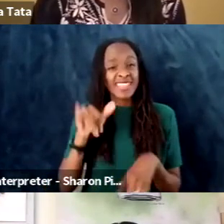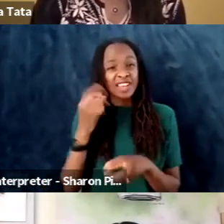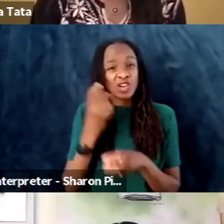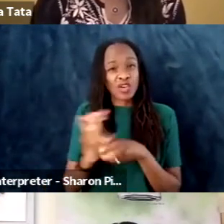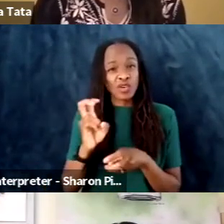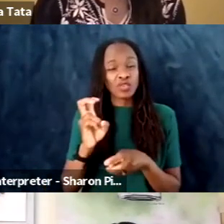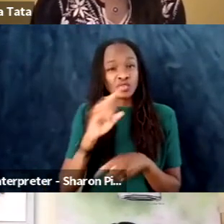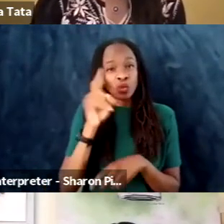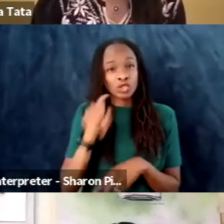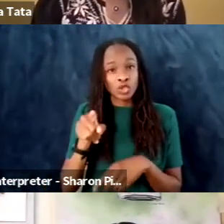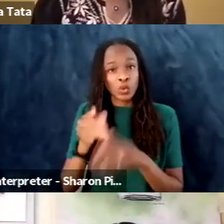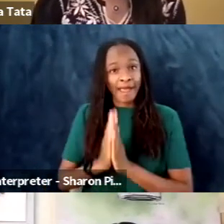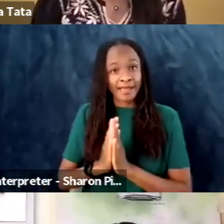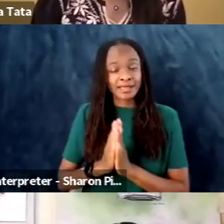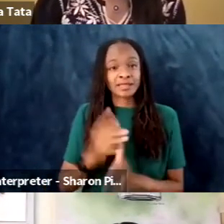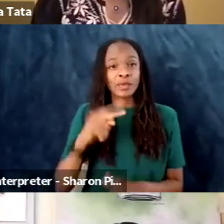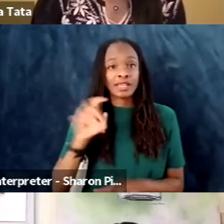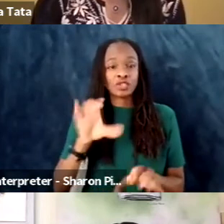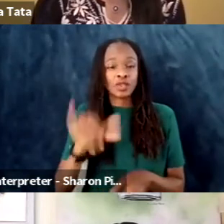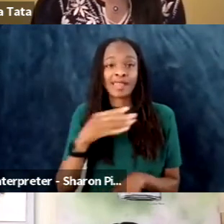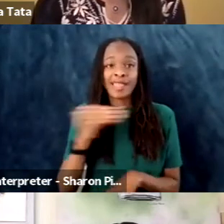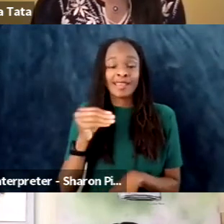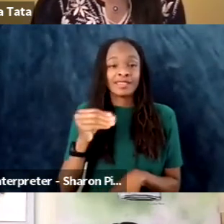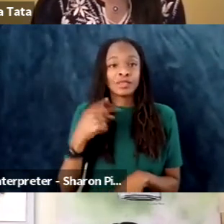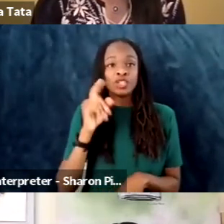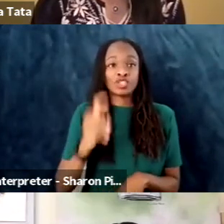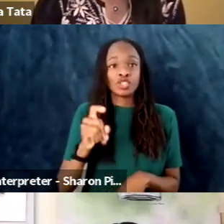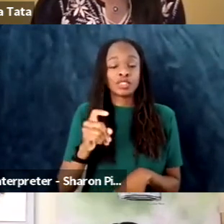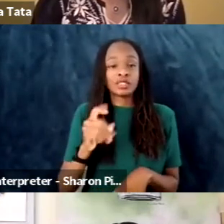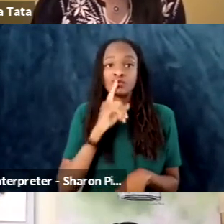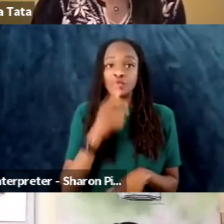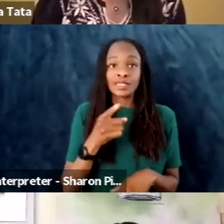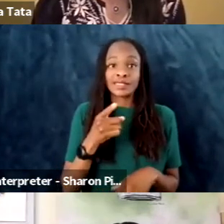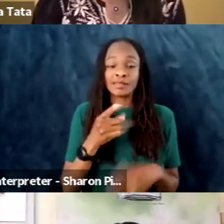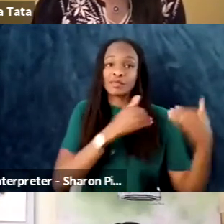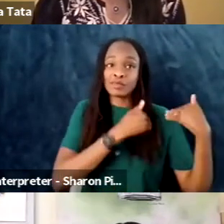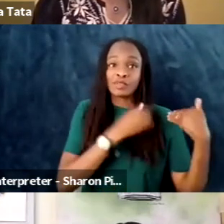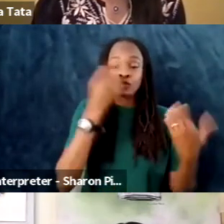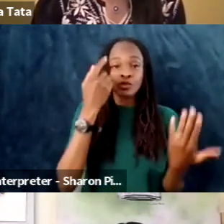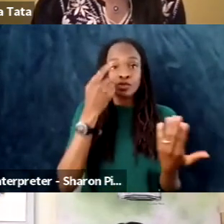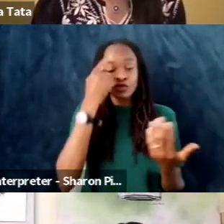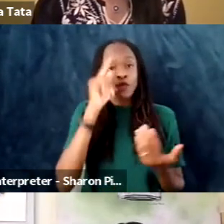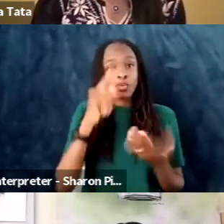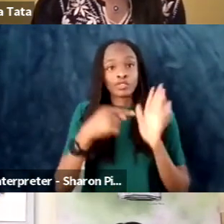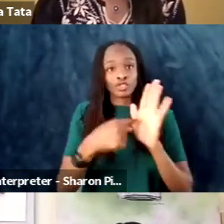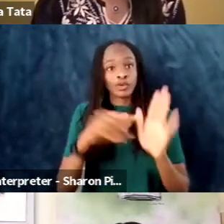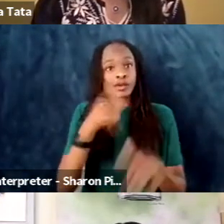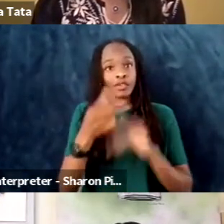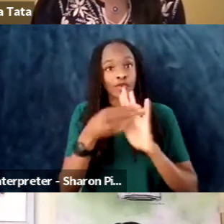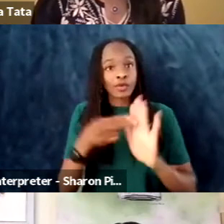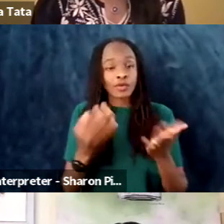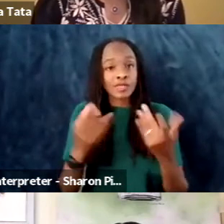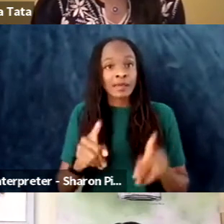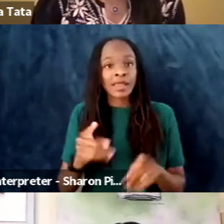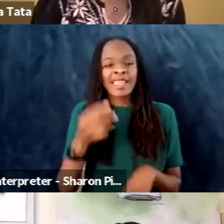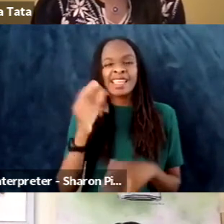to do. But actually calling each other out as brands by looking at data, right? I think that's where, because otherwise these seem one-off,